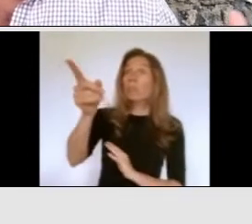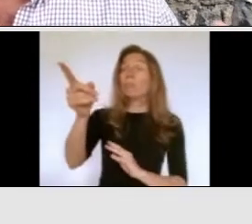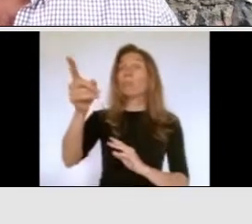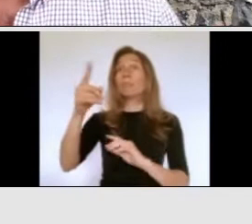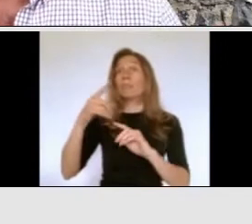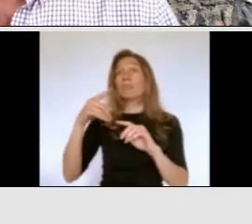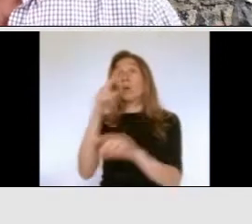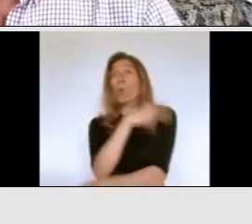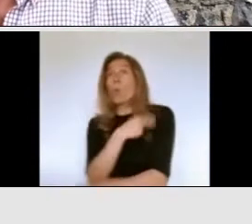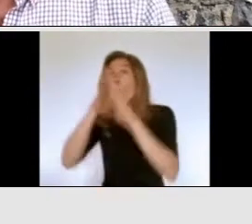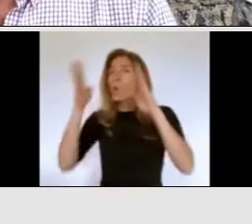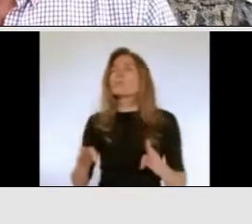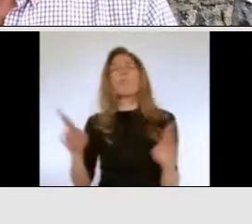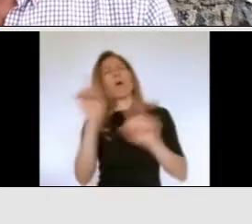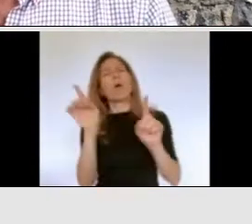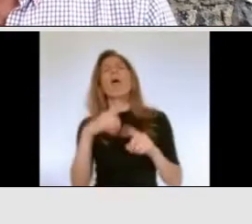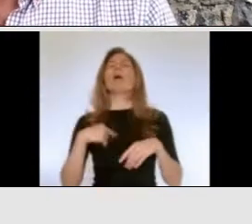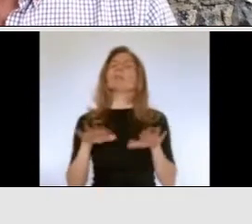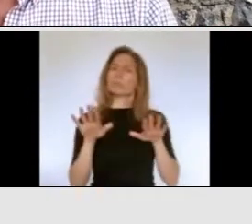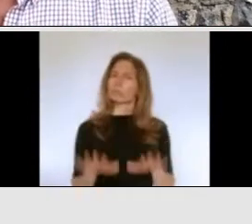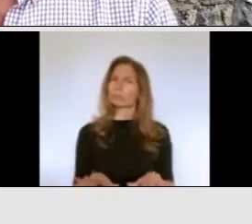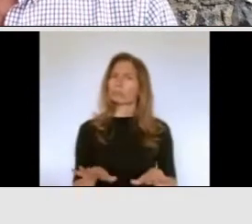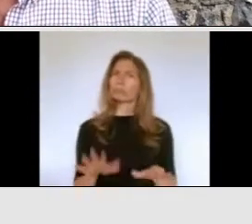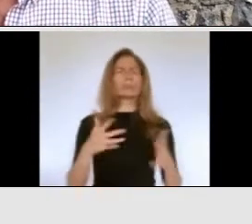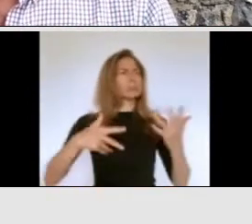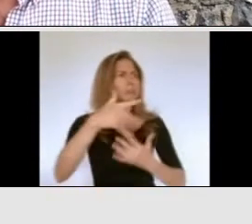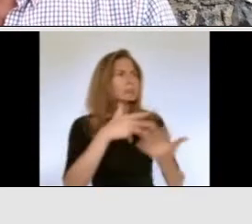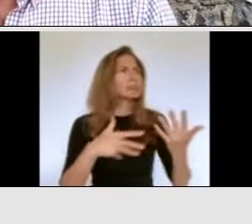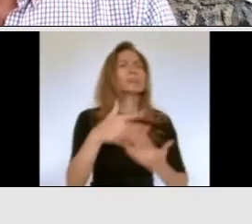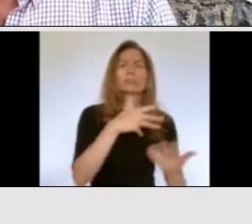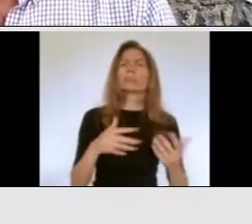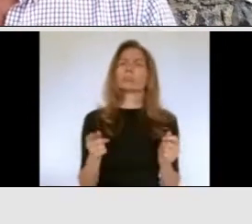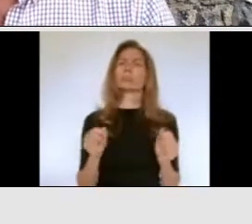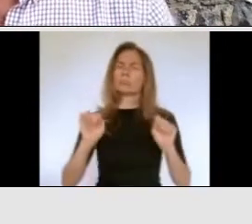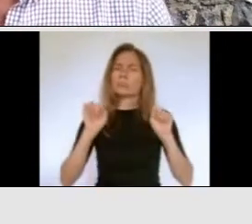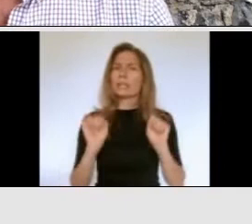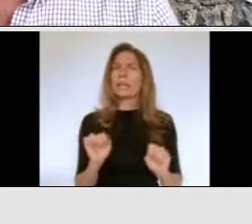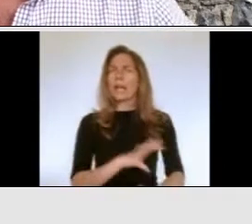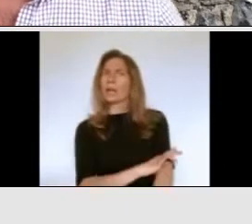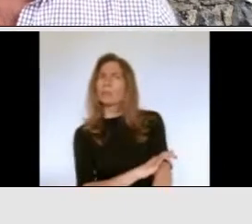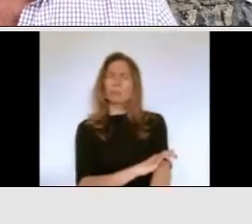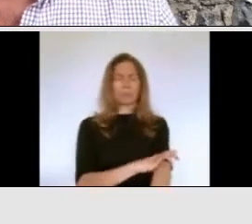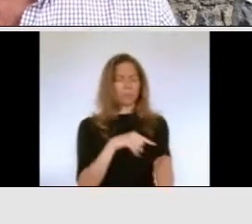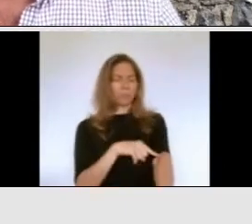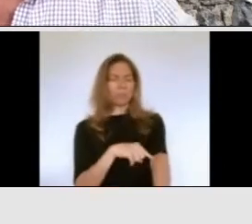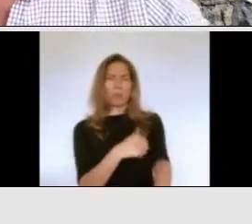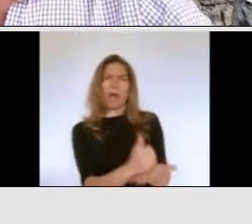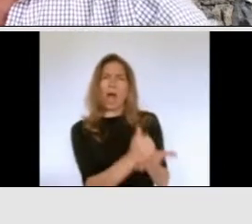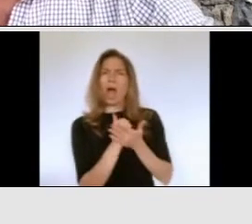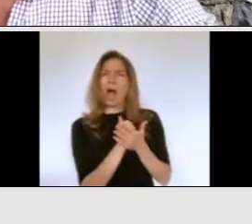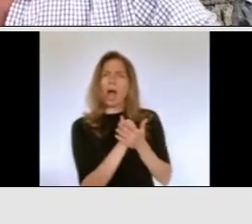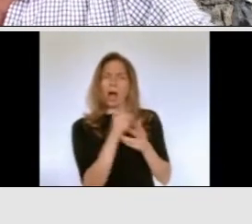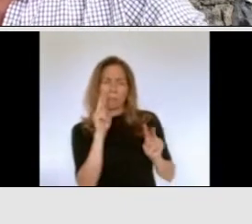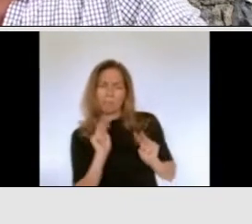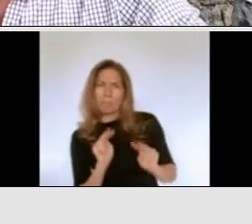engage in their usual activities, interacting with family and neighbors, rather than going into hospital to have these sorts